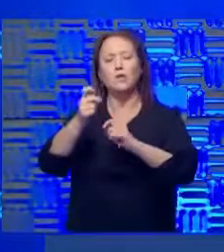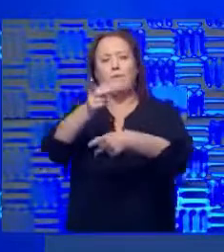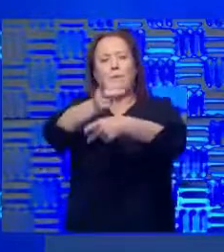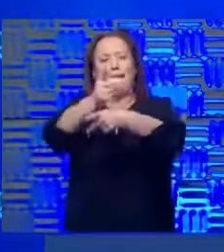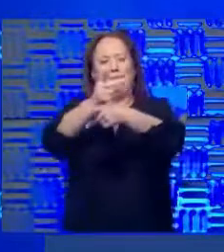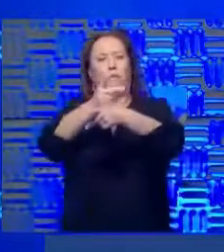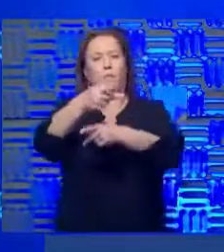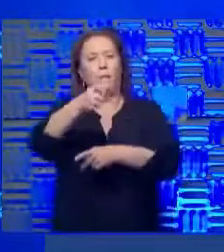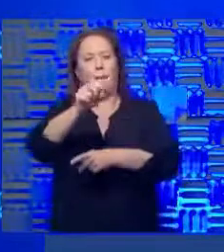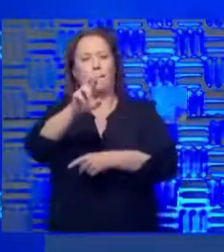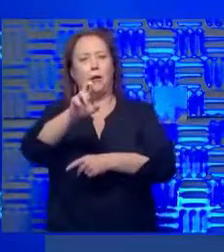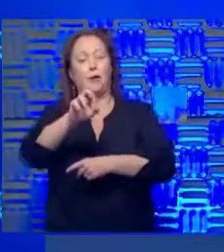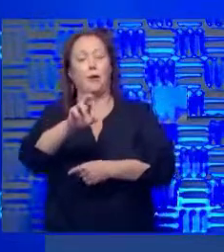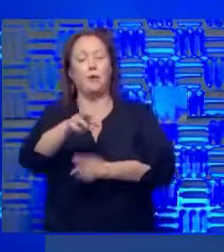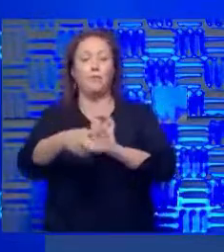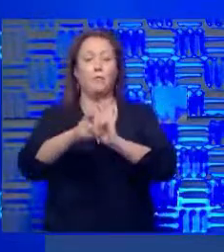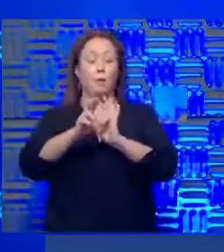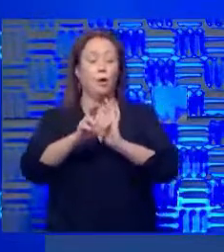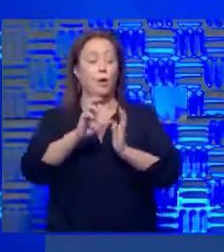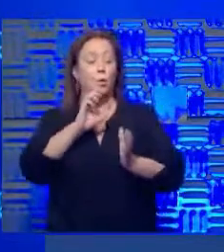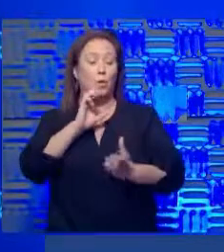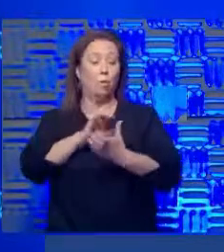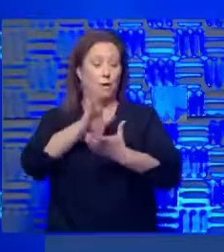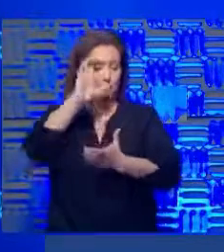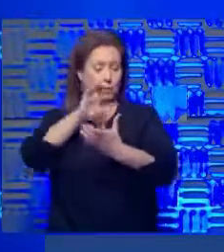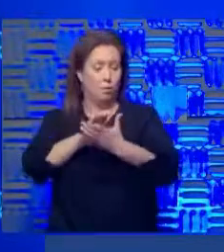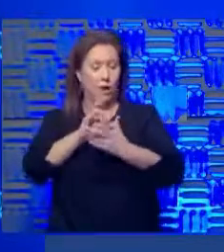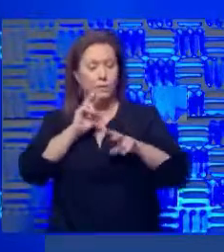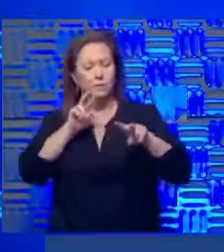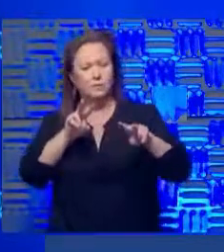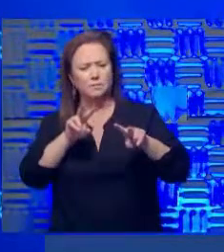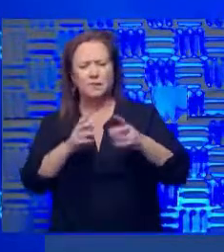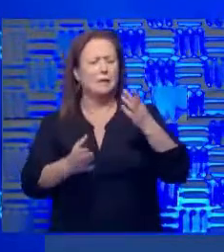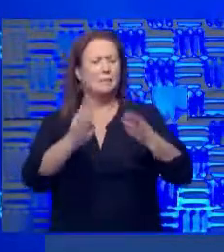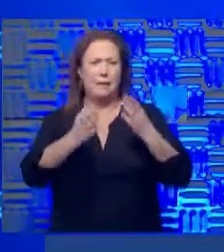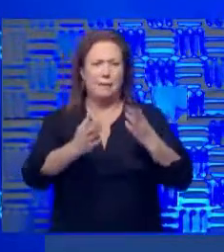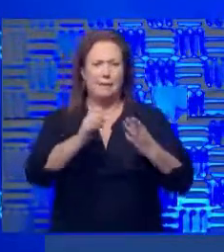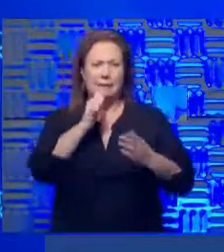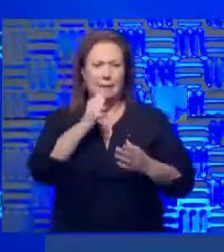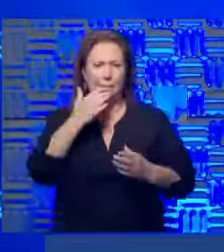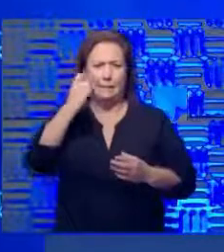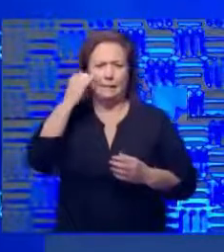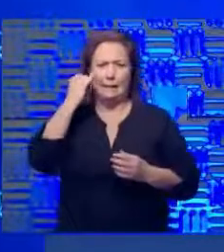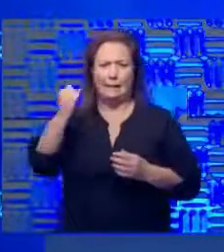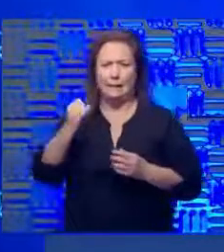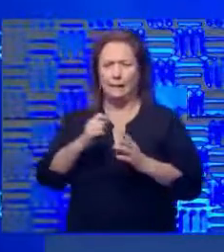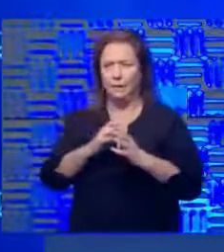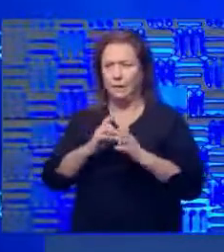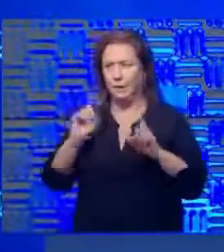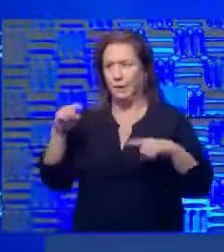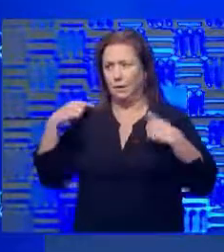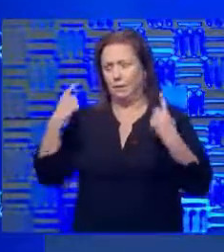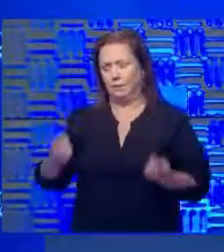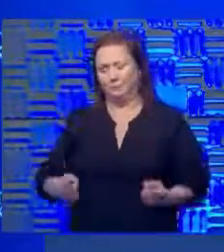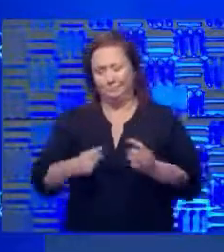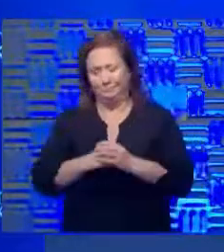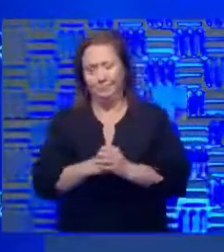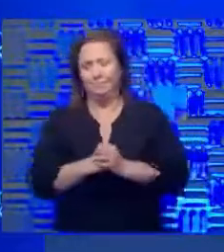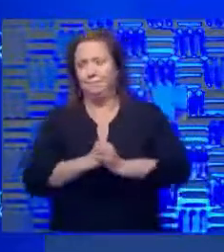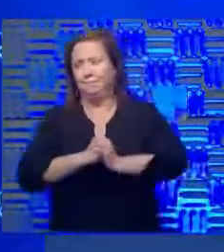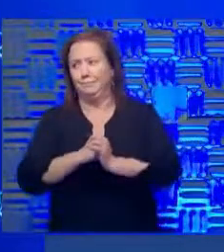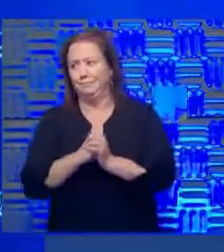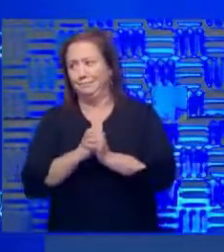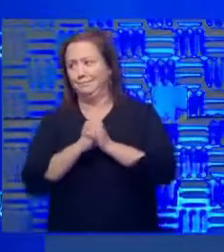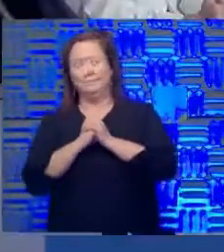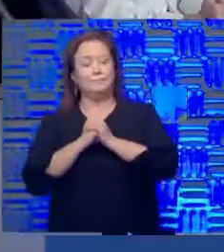review, without our spouses looking over shoulders to tell us why that perhaps was not the best thing since sliced bread. So